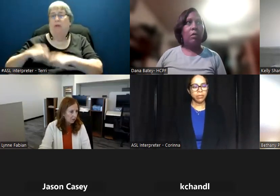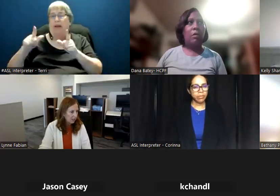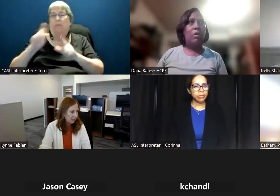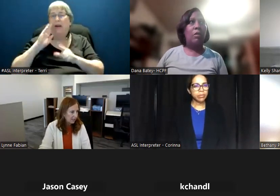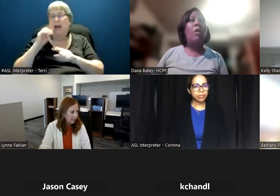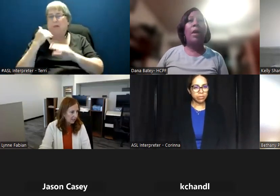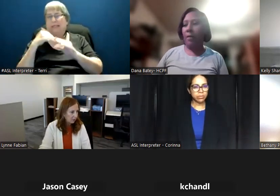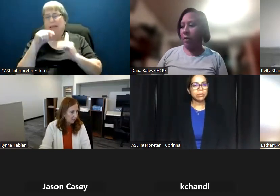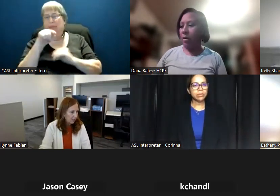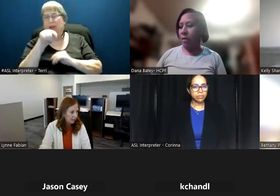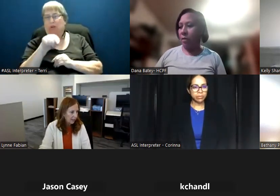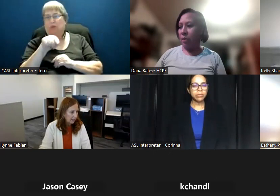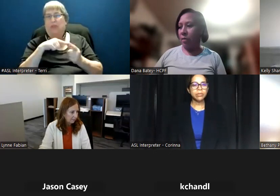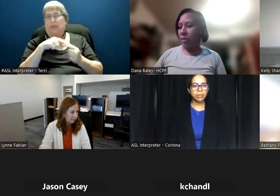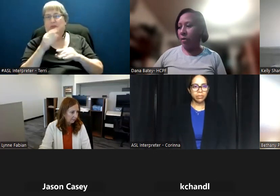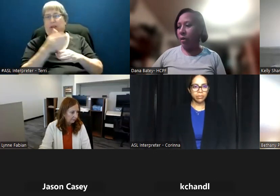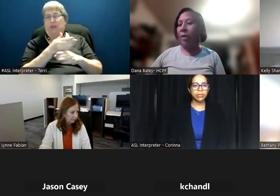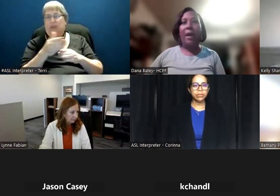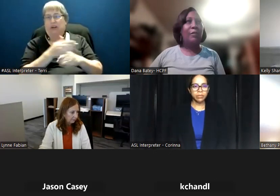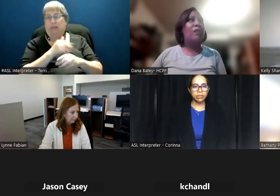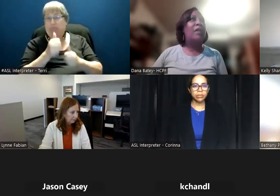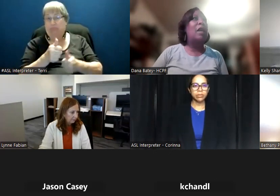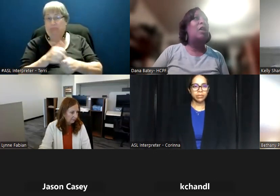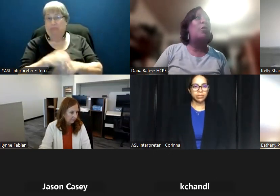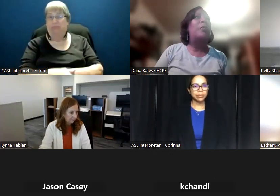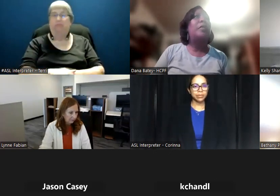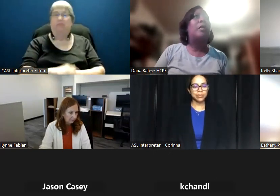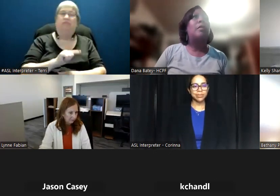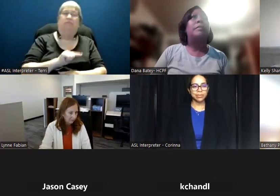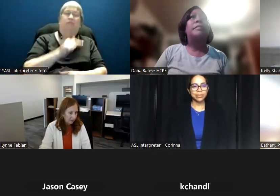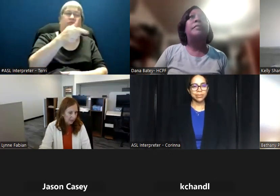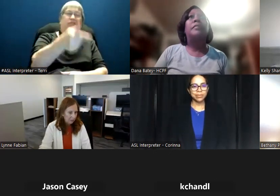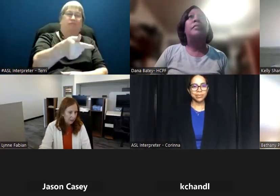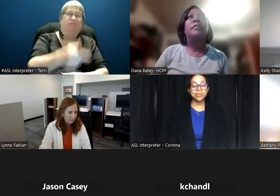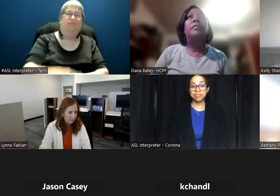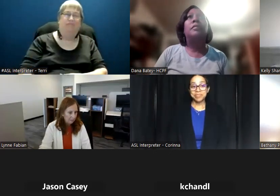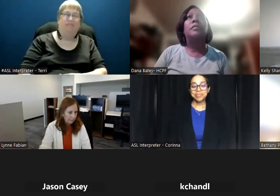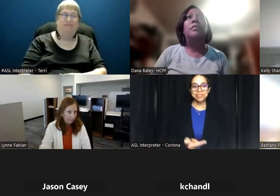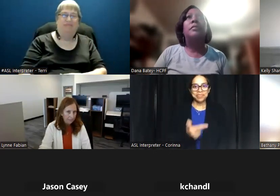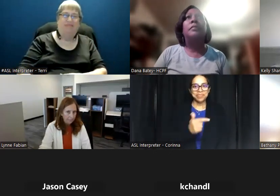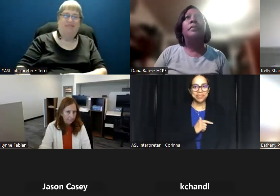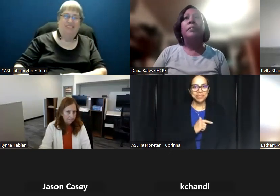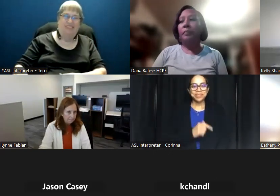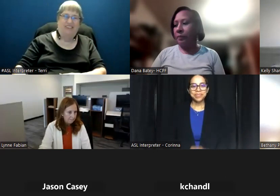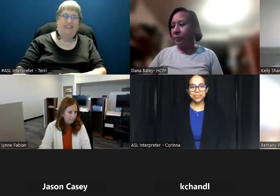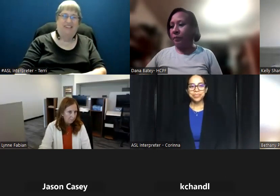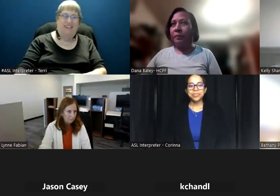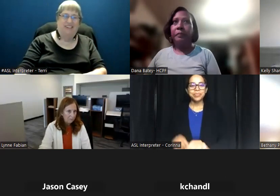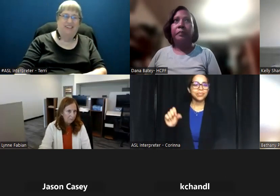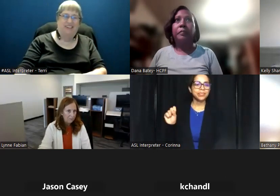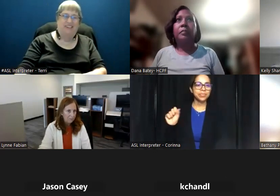your way, Dana, and you can send it to other people. How's that? Okay, that's perfect. Thank you. And that Yep, organization you bet. holds a lot of